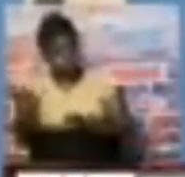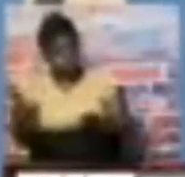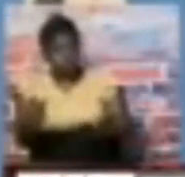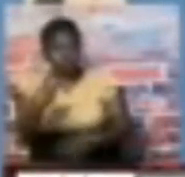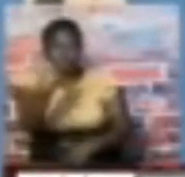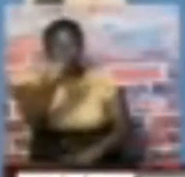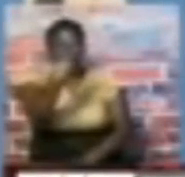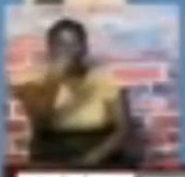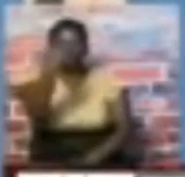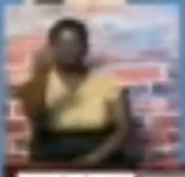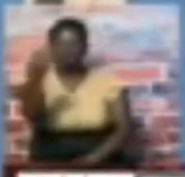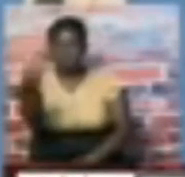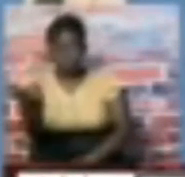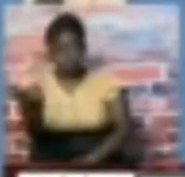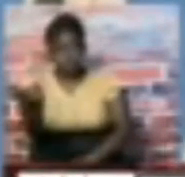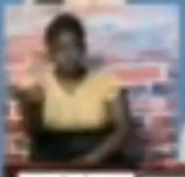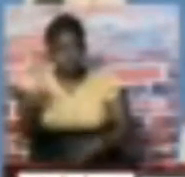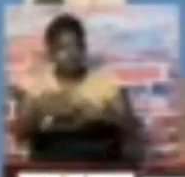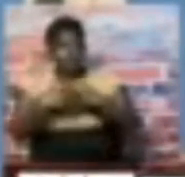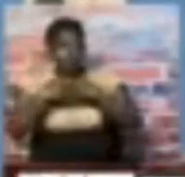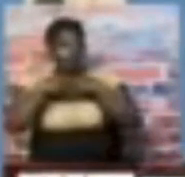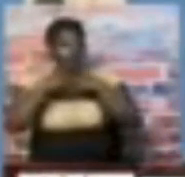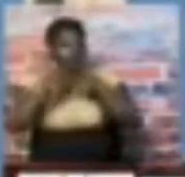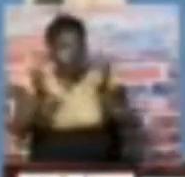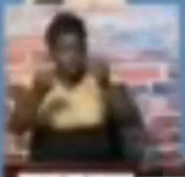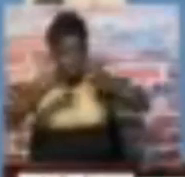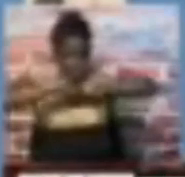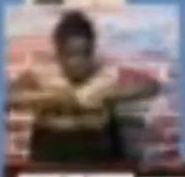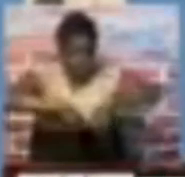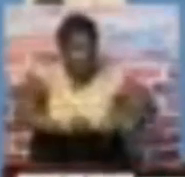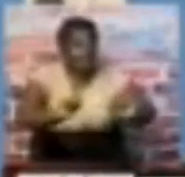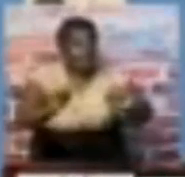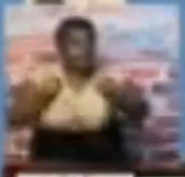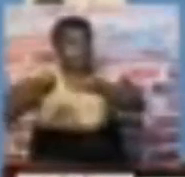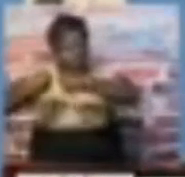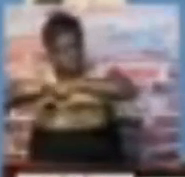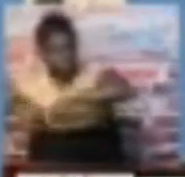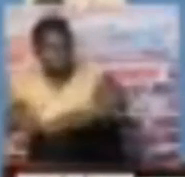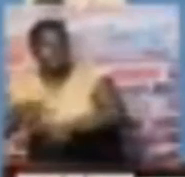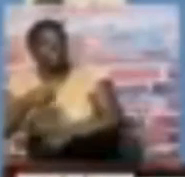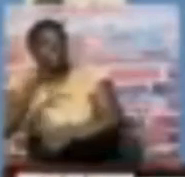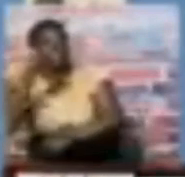26th, the opening of these activities, everybody has got a mask.